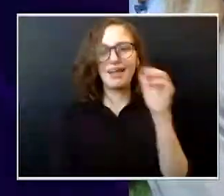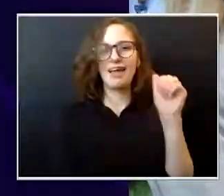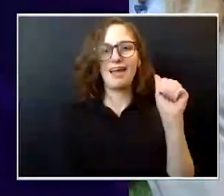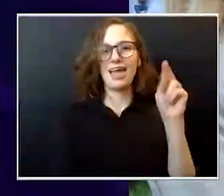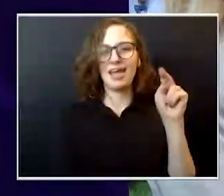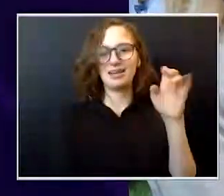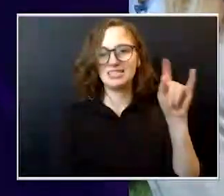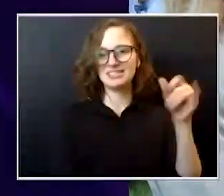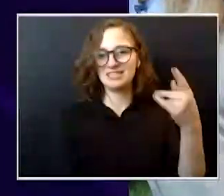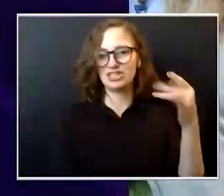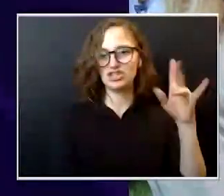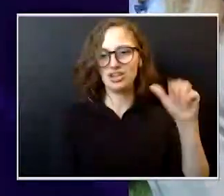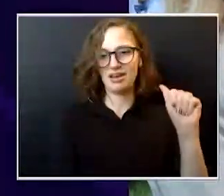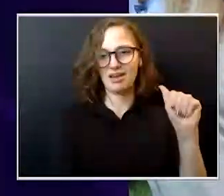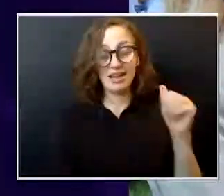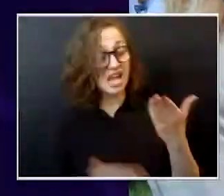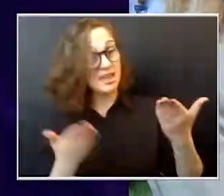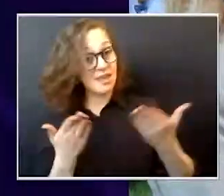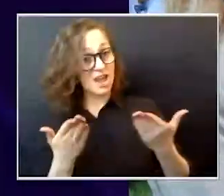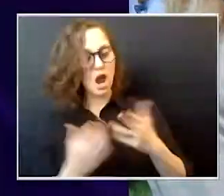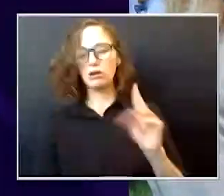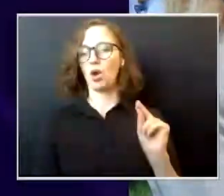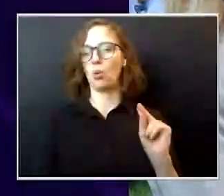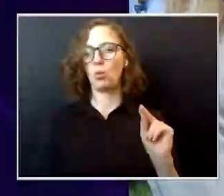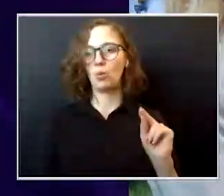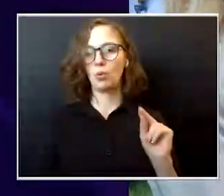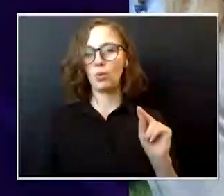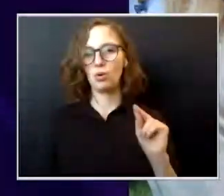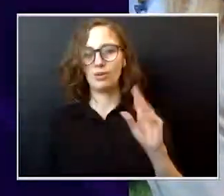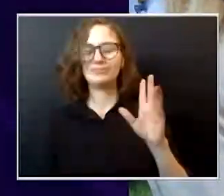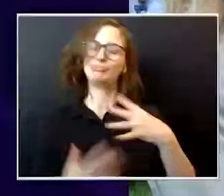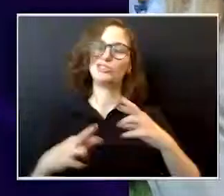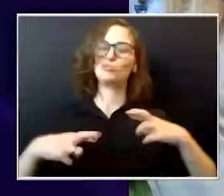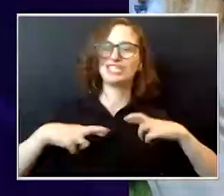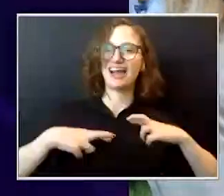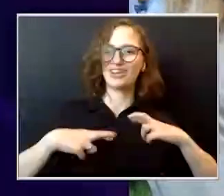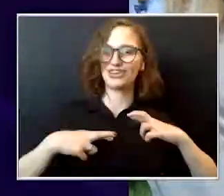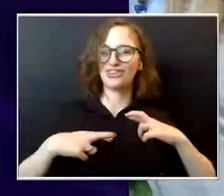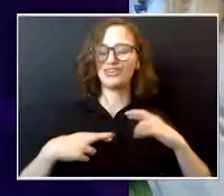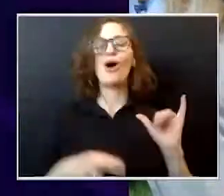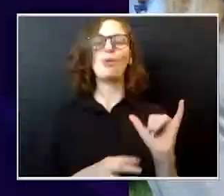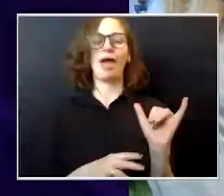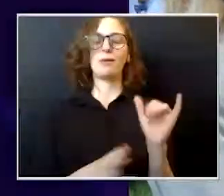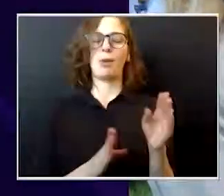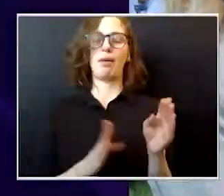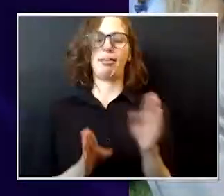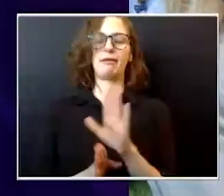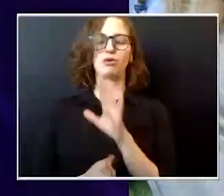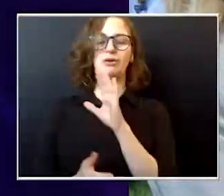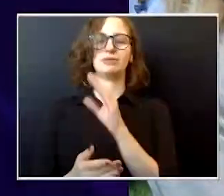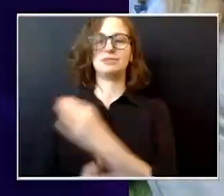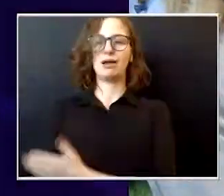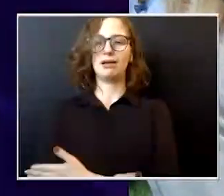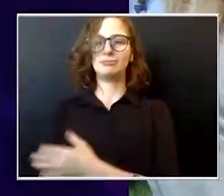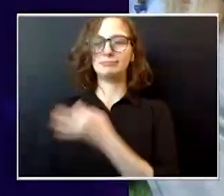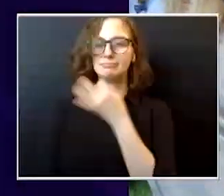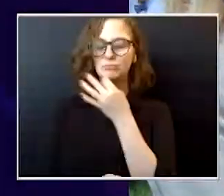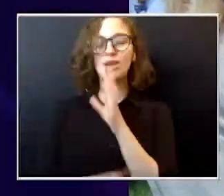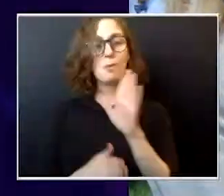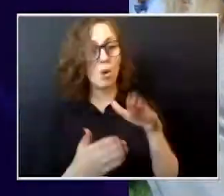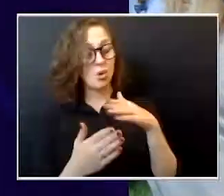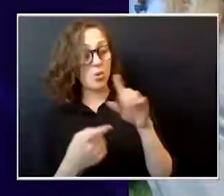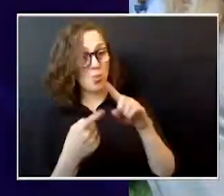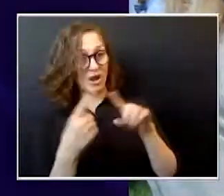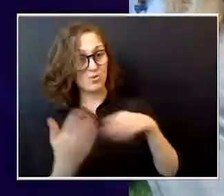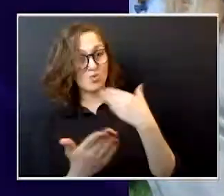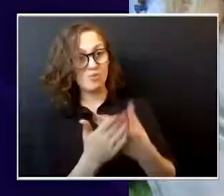No. So when you go home... She's retired. We're going to get to your son in a minute. When you go home, do you talk medicine, or are you like, enough of the medicine, let's talk